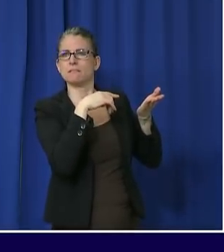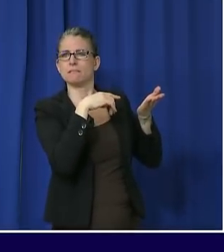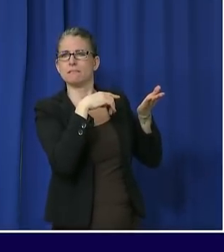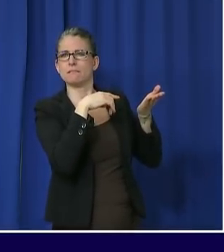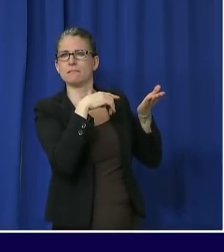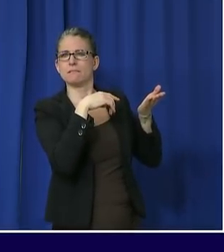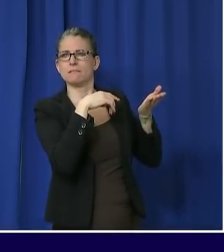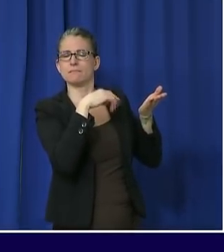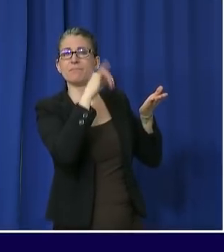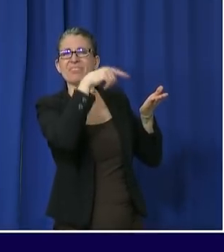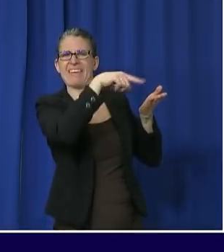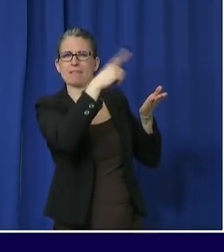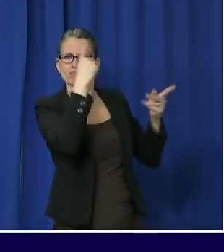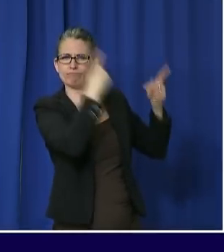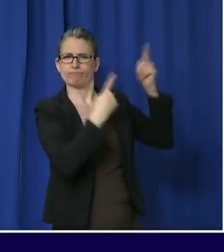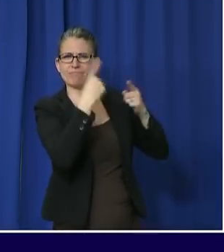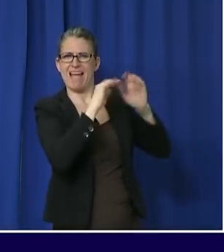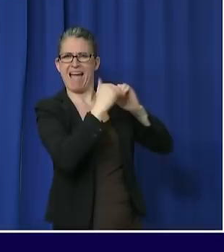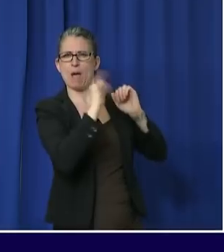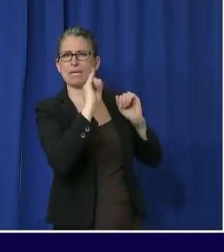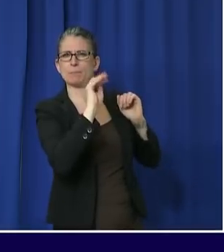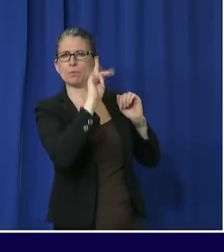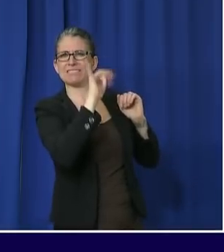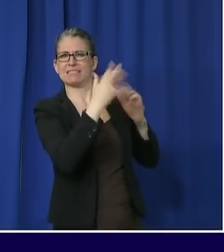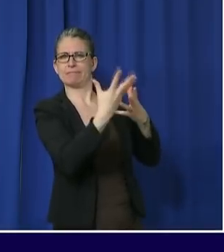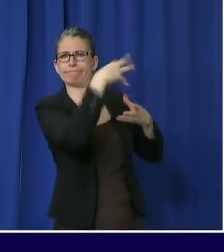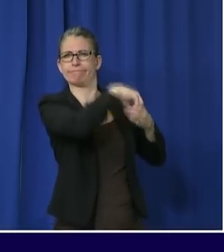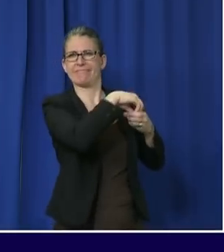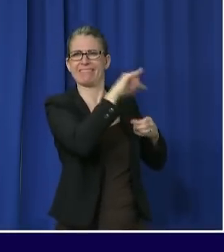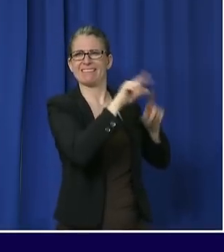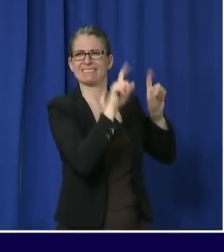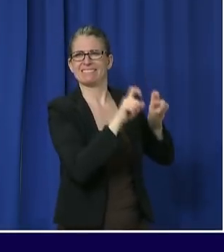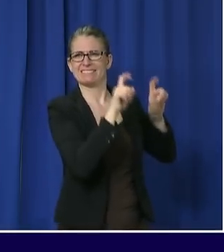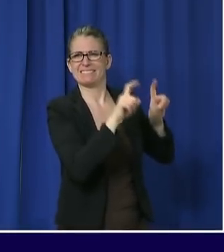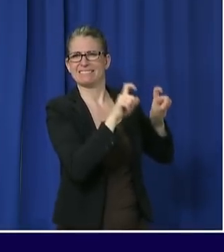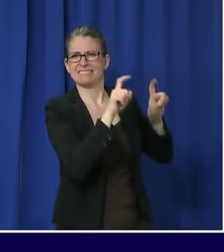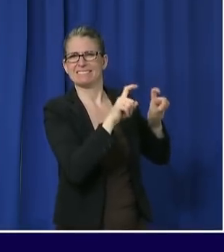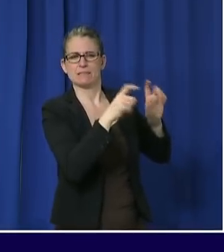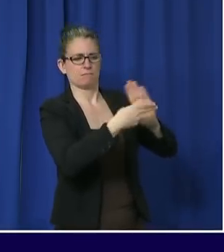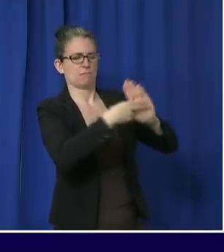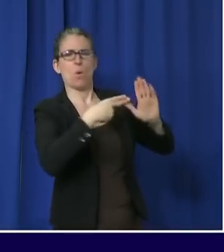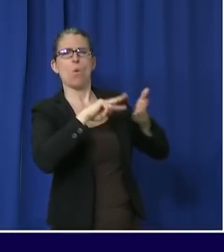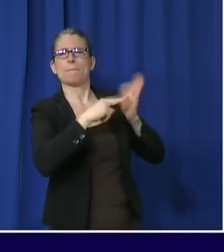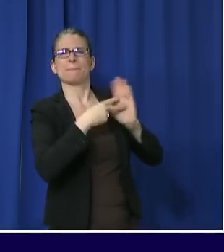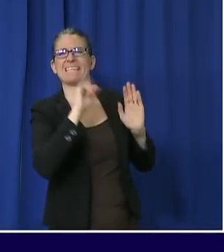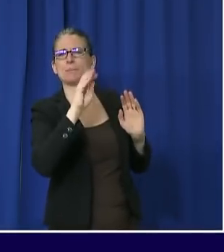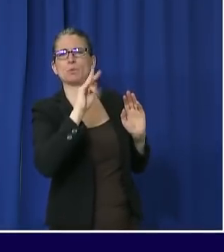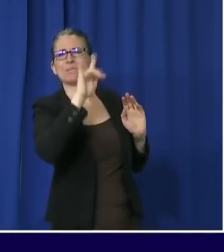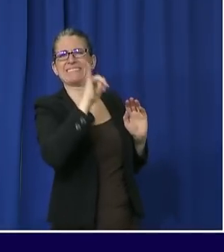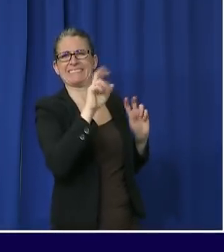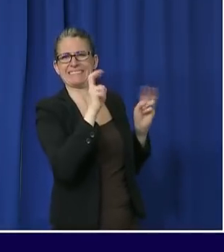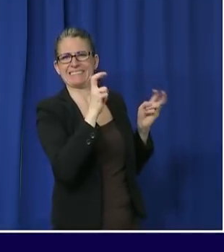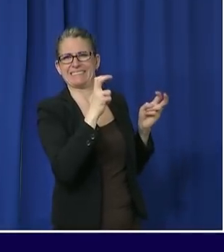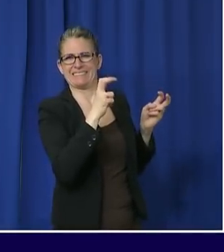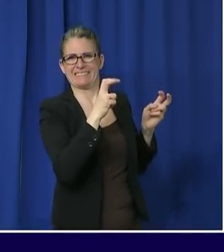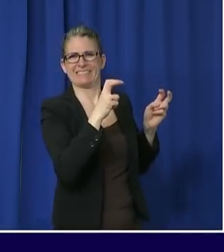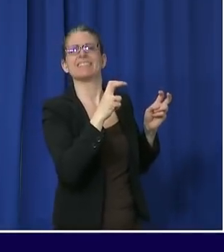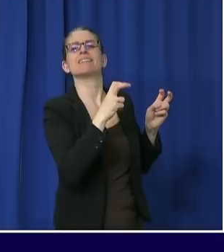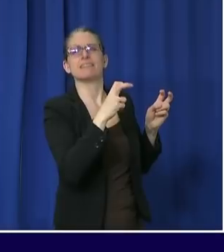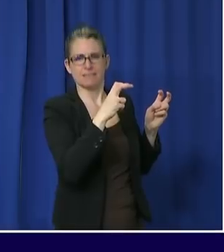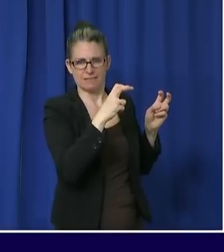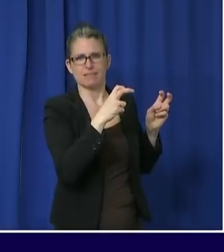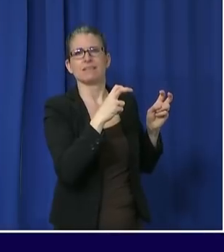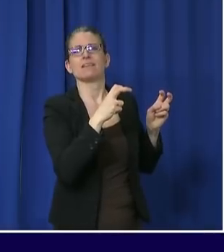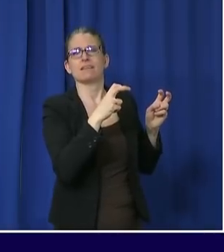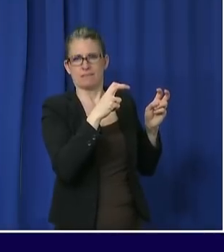feasibility or usefulness of this kind of designation? Sure. So Pat asks about immunity passports that have been talked